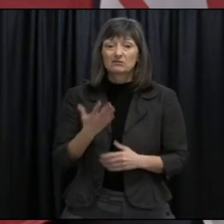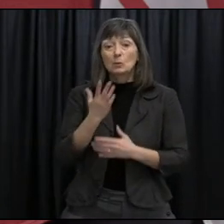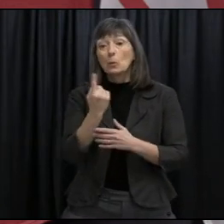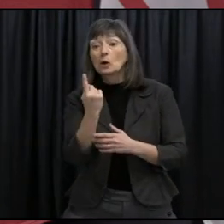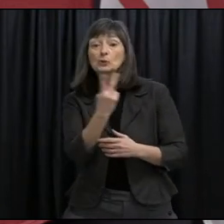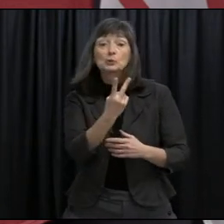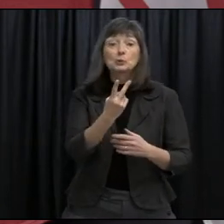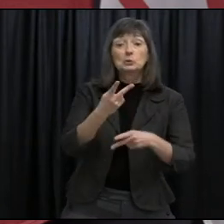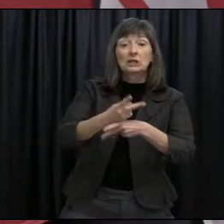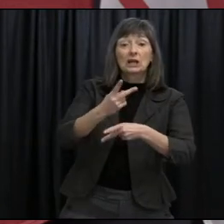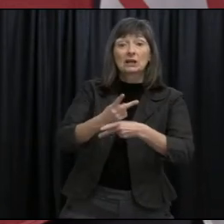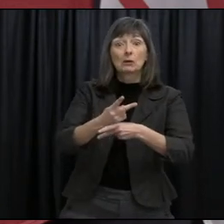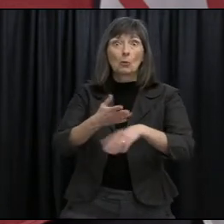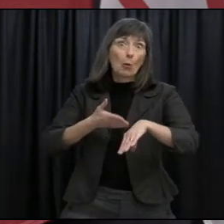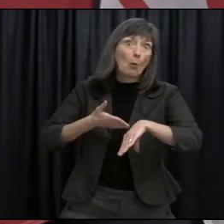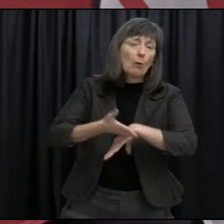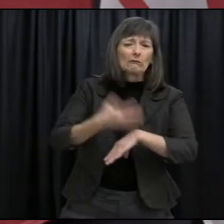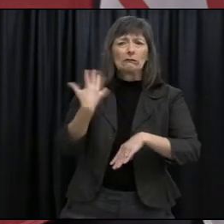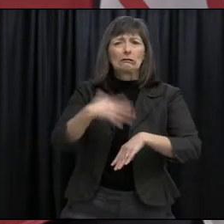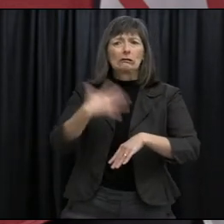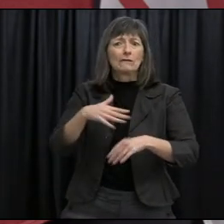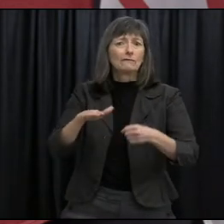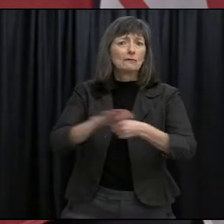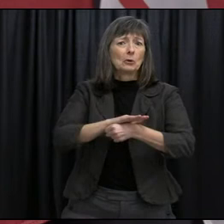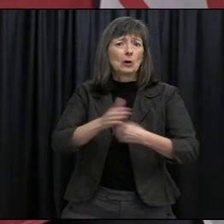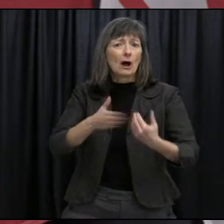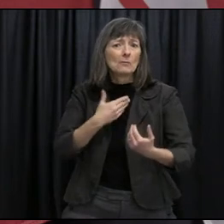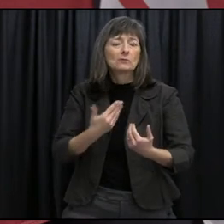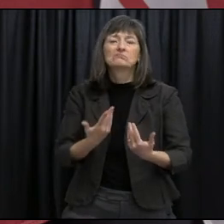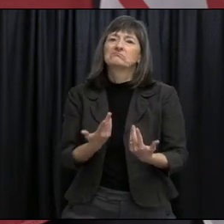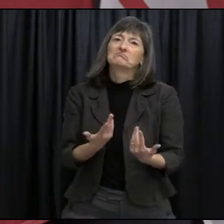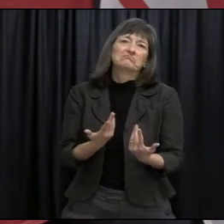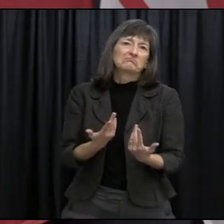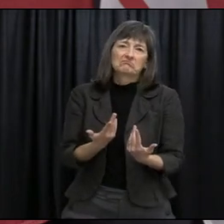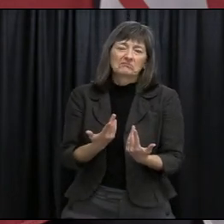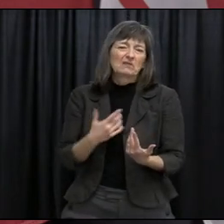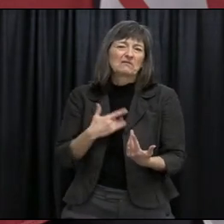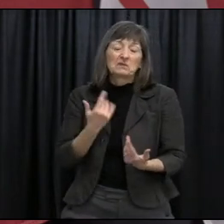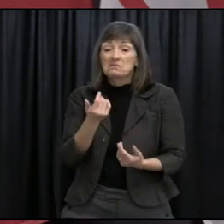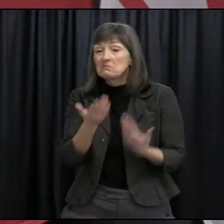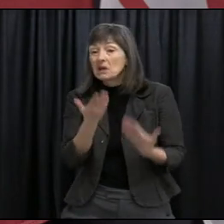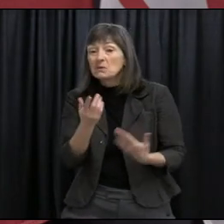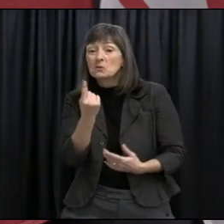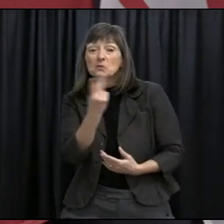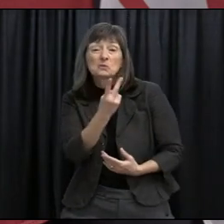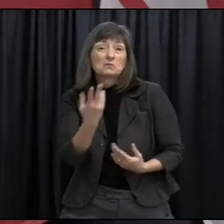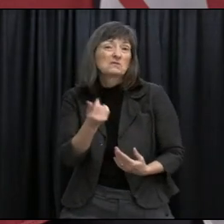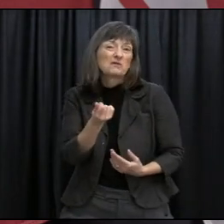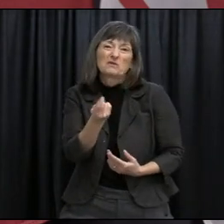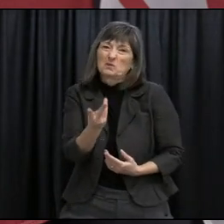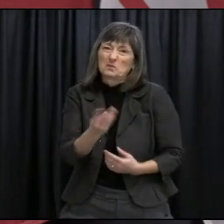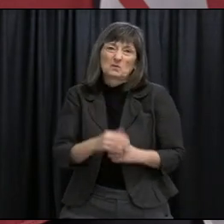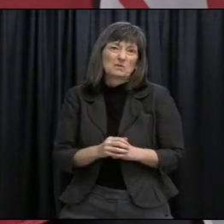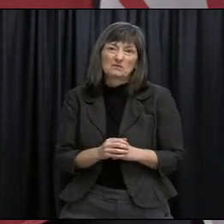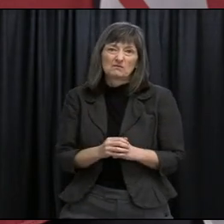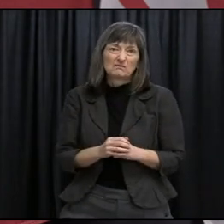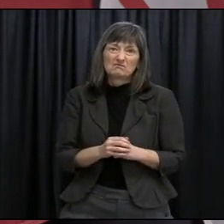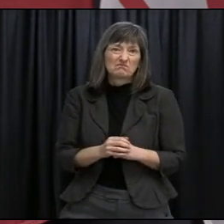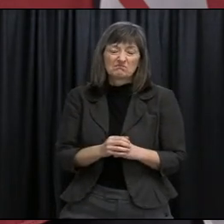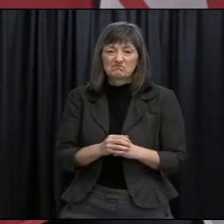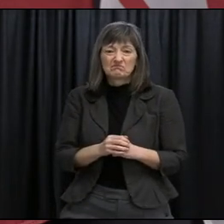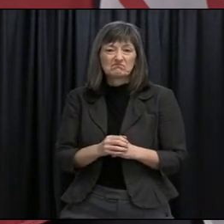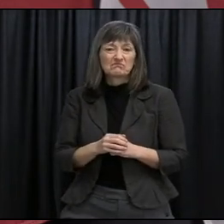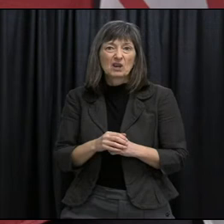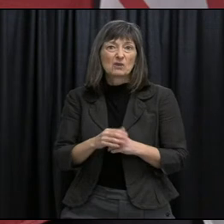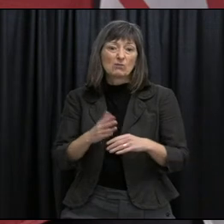challenges, or if there are, certainly we don't anticipate significant. in terms of the capacity numbers